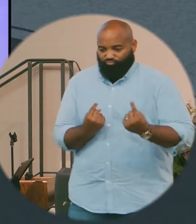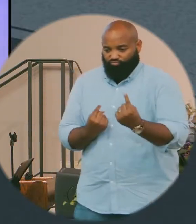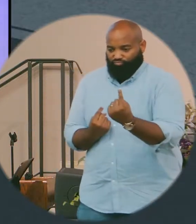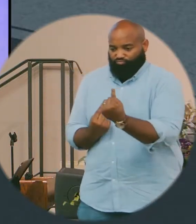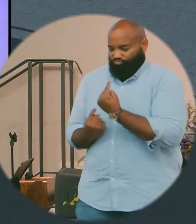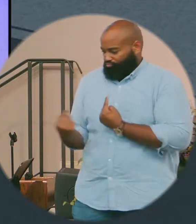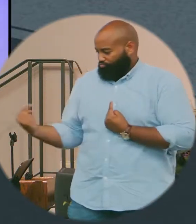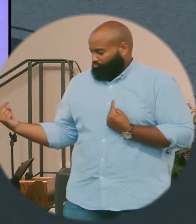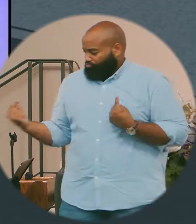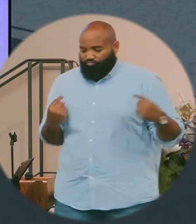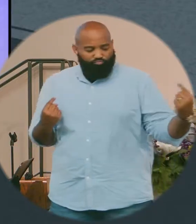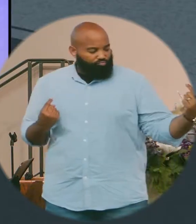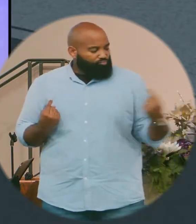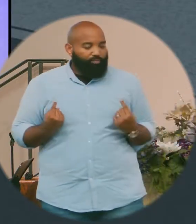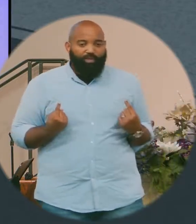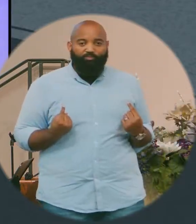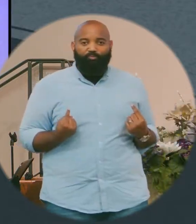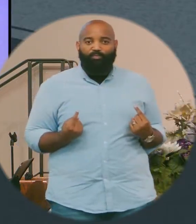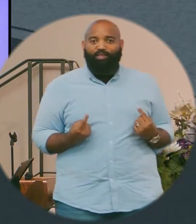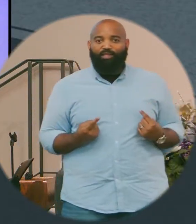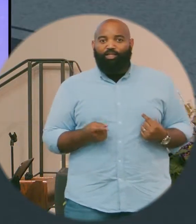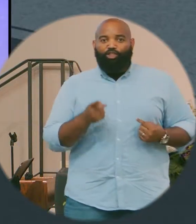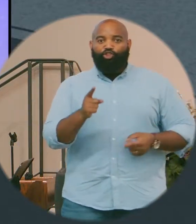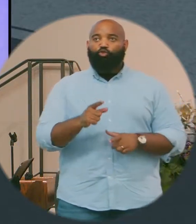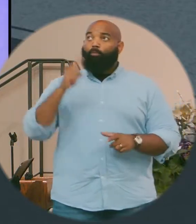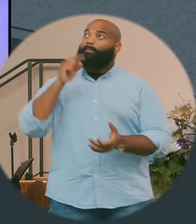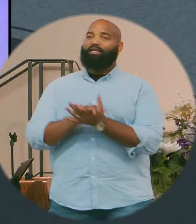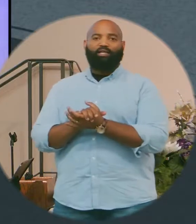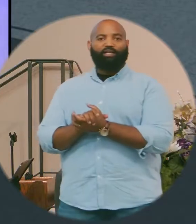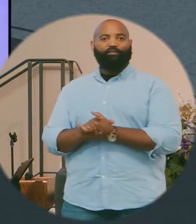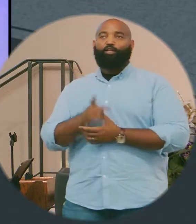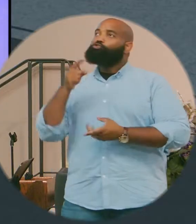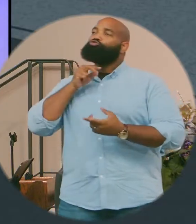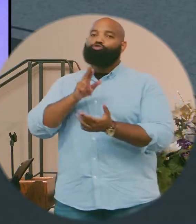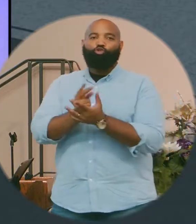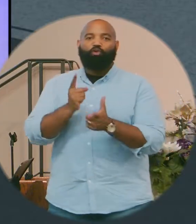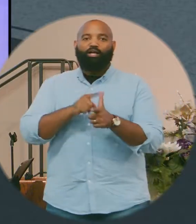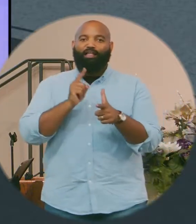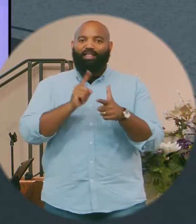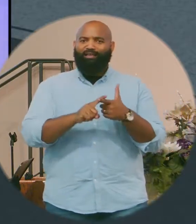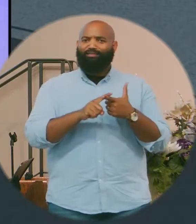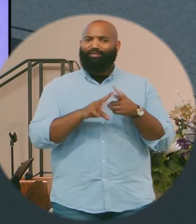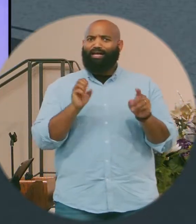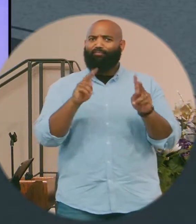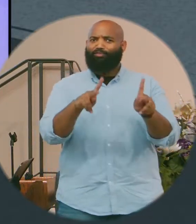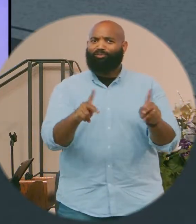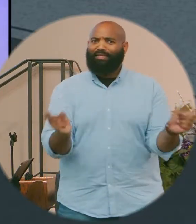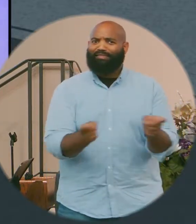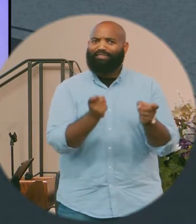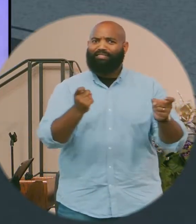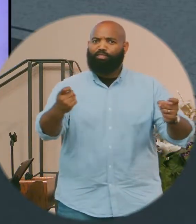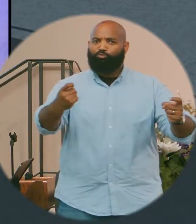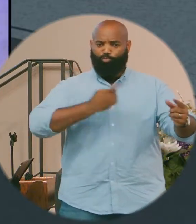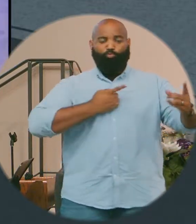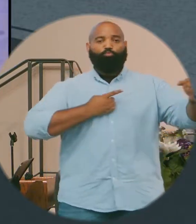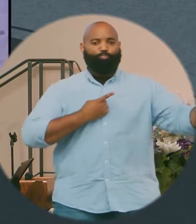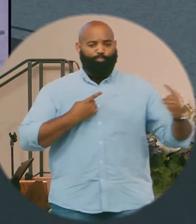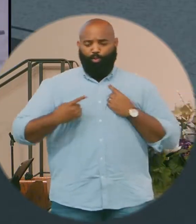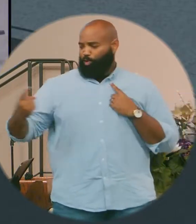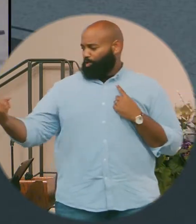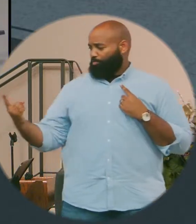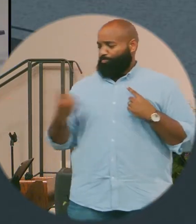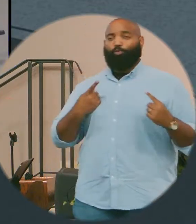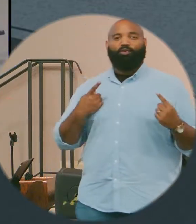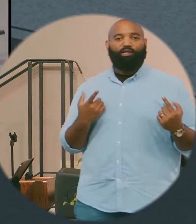doubt God through you, then he is always going to attack you. Dirt is attracted to cleanliness. I got a new vehicle. My